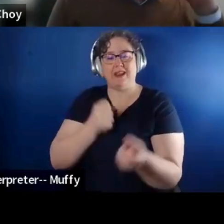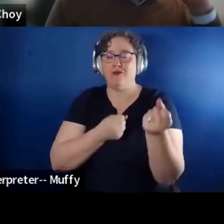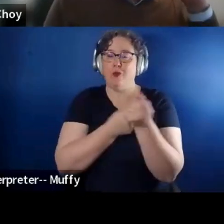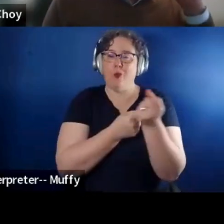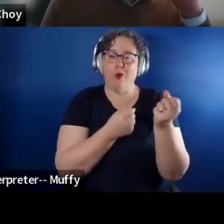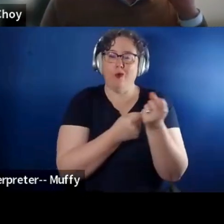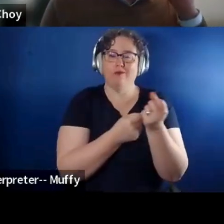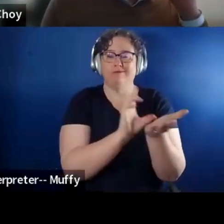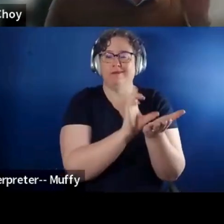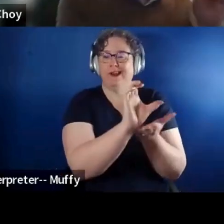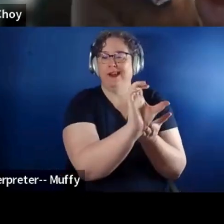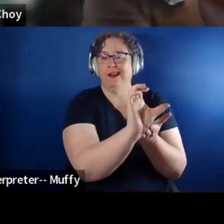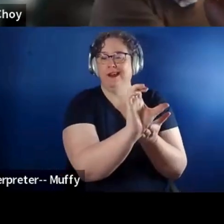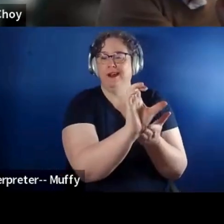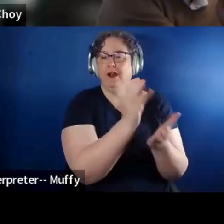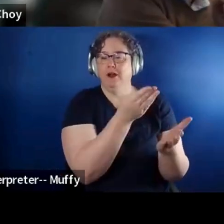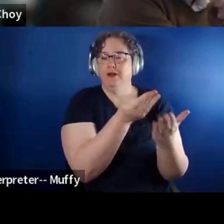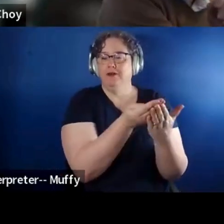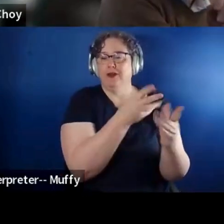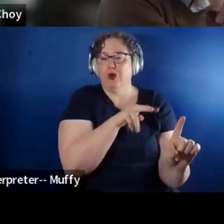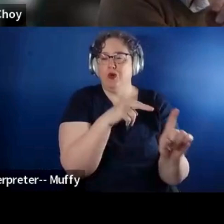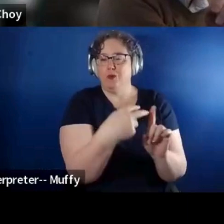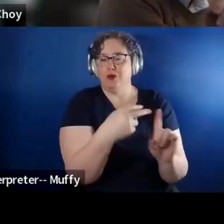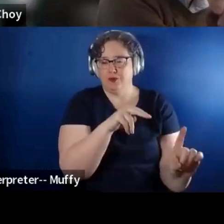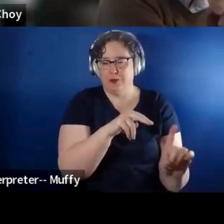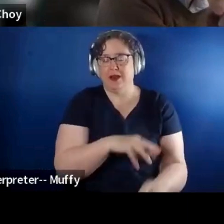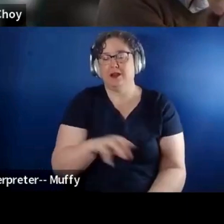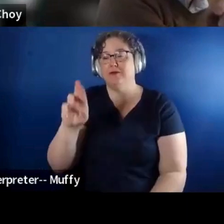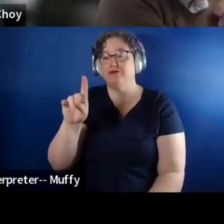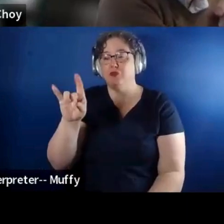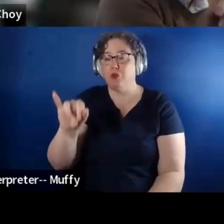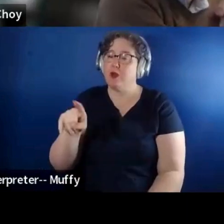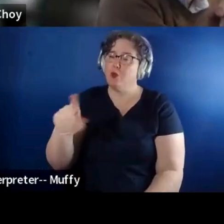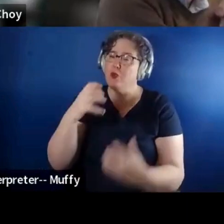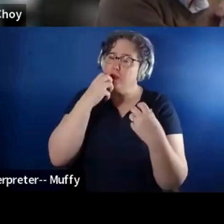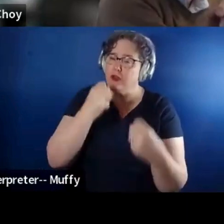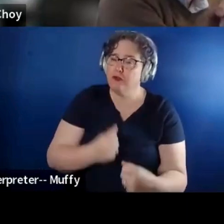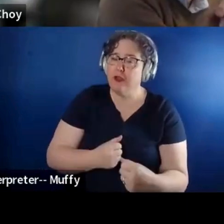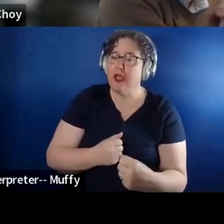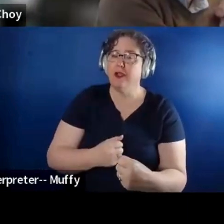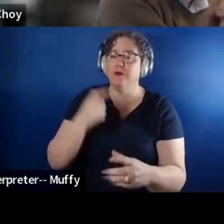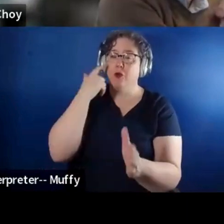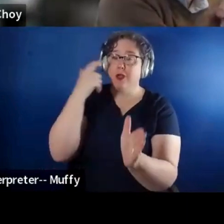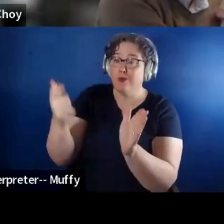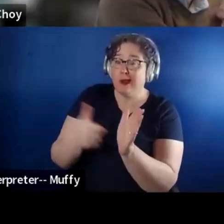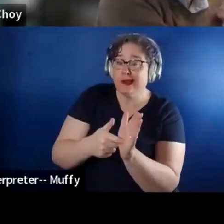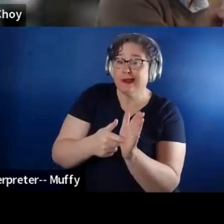Randy. What do you value in terms of recognition and engagement benefits?